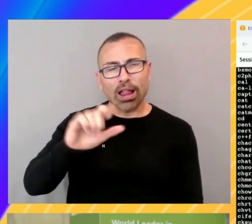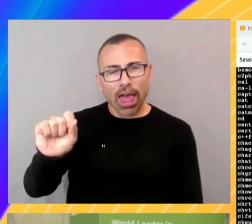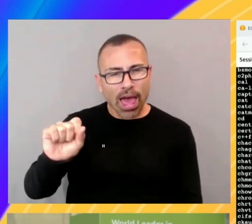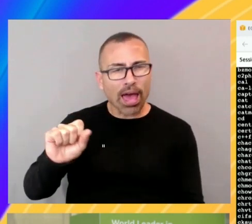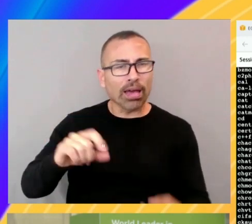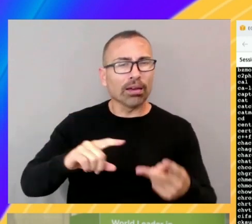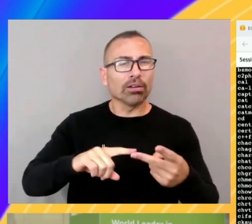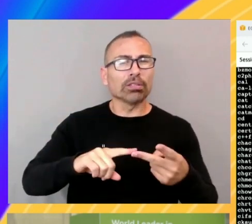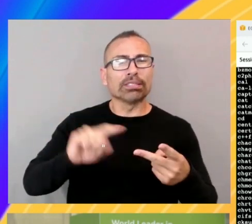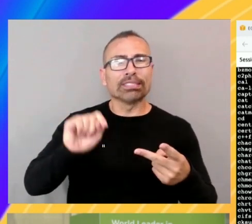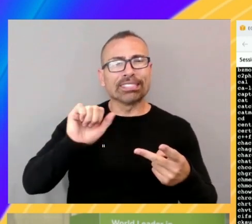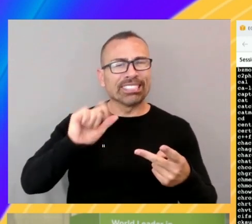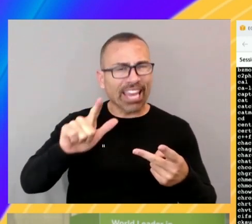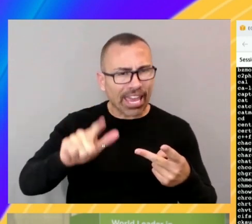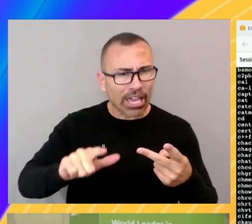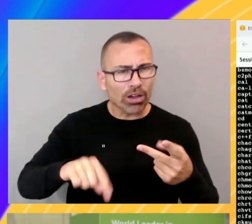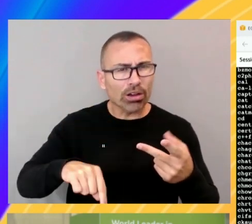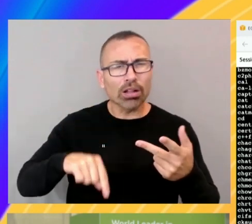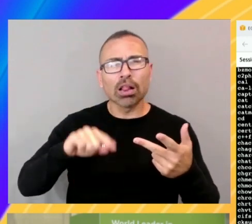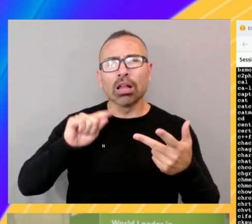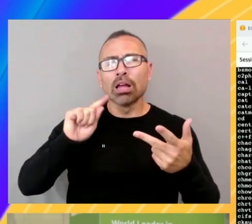tail,